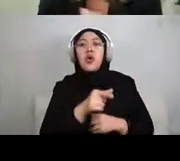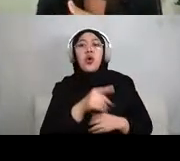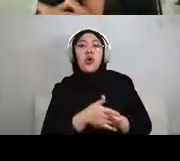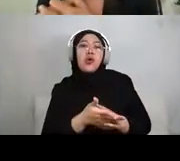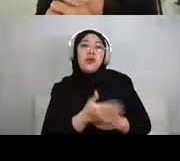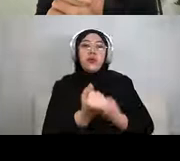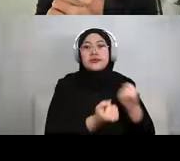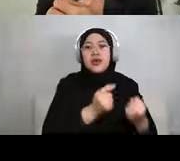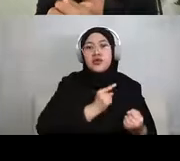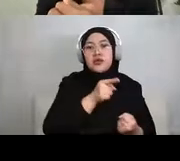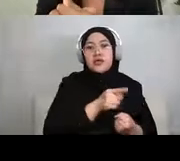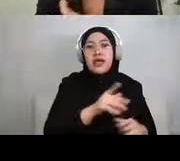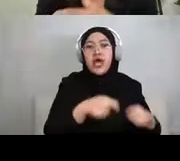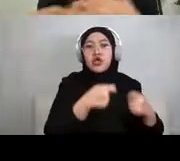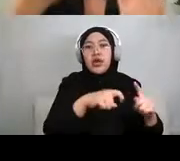small, that can